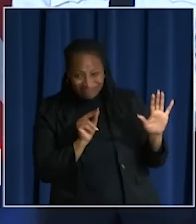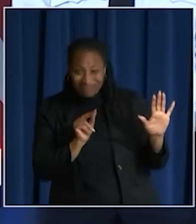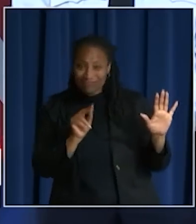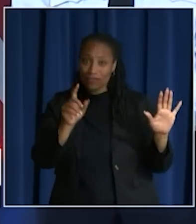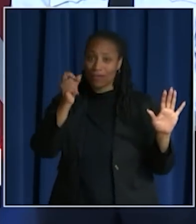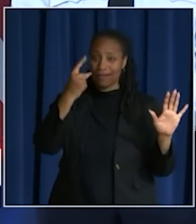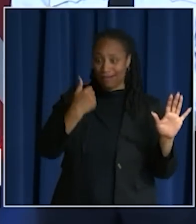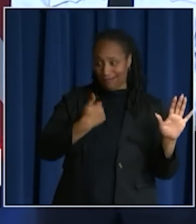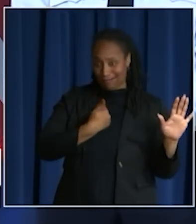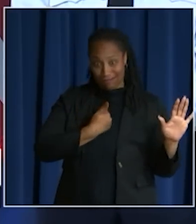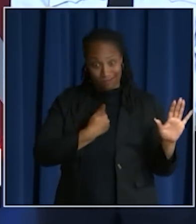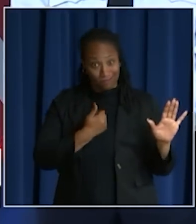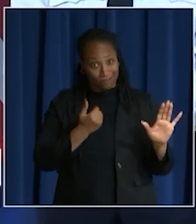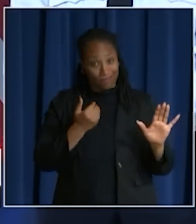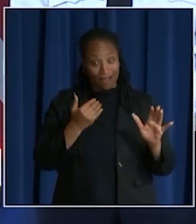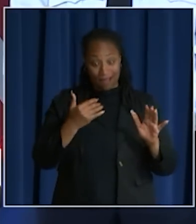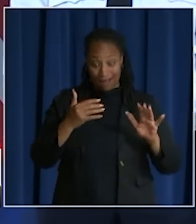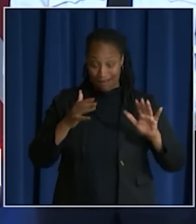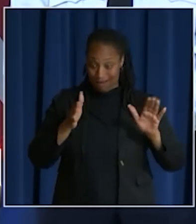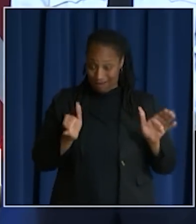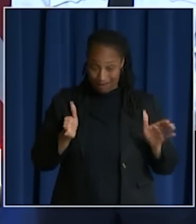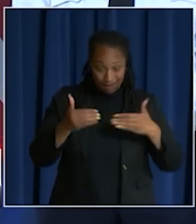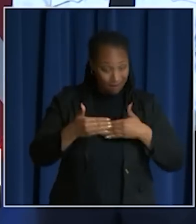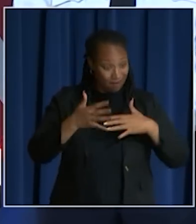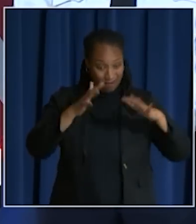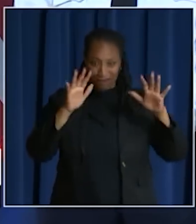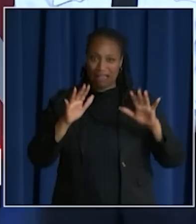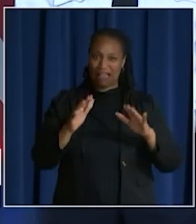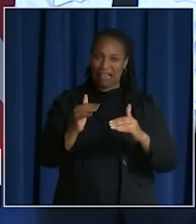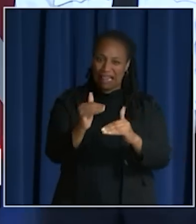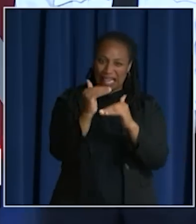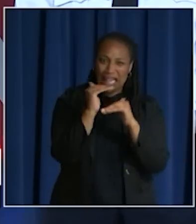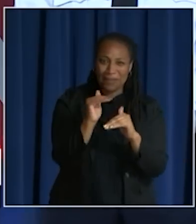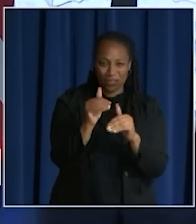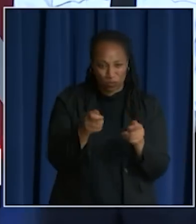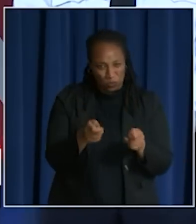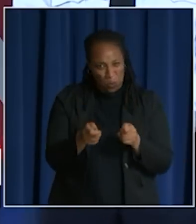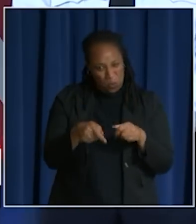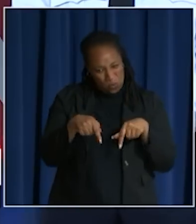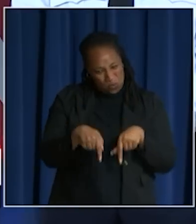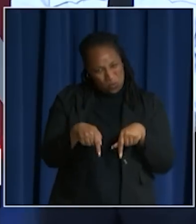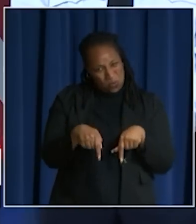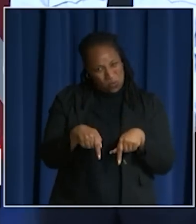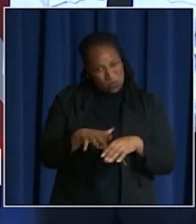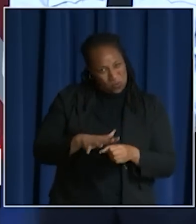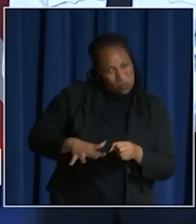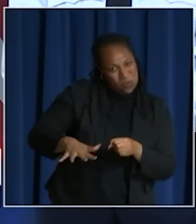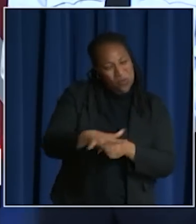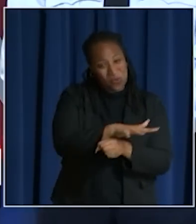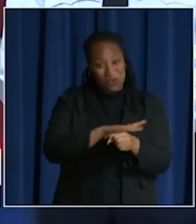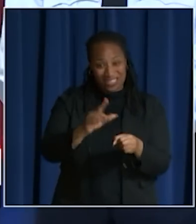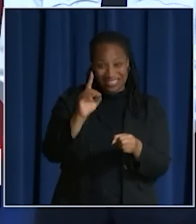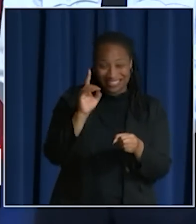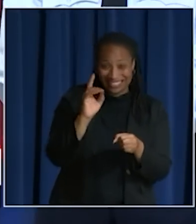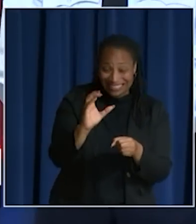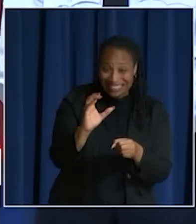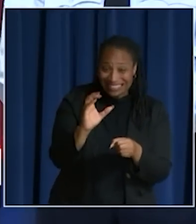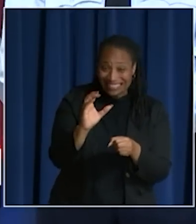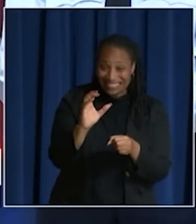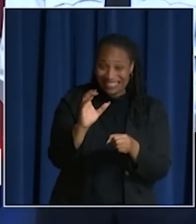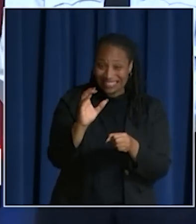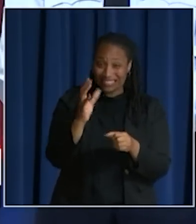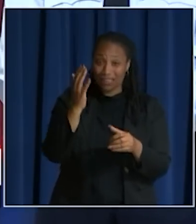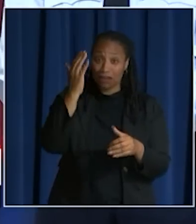government the ability to intrude on our autonomy in many ways. I've